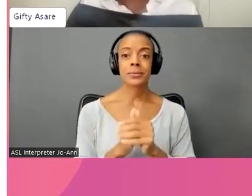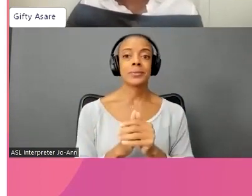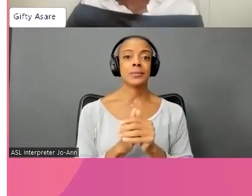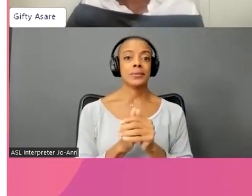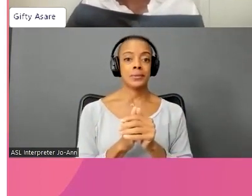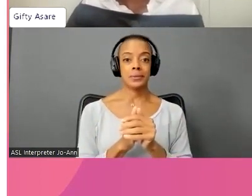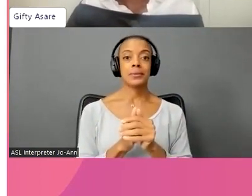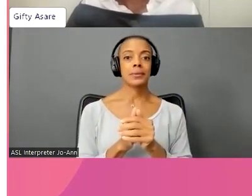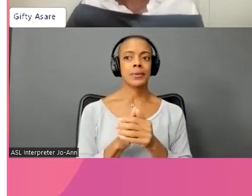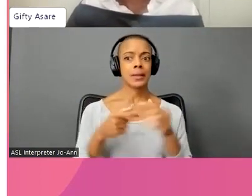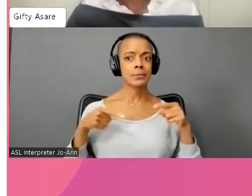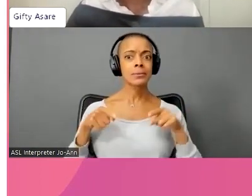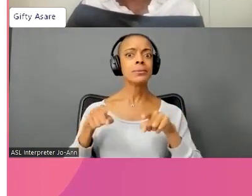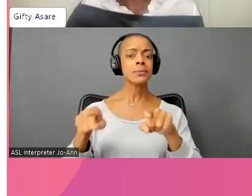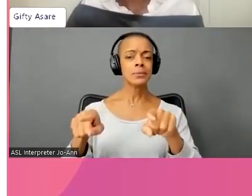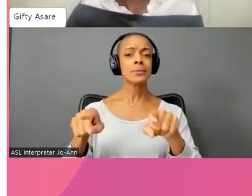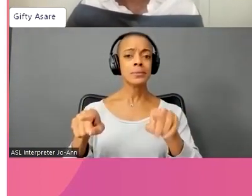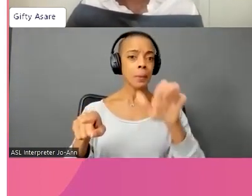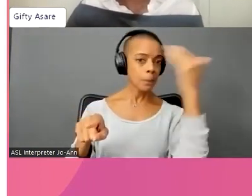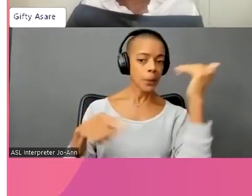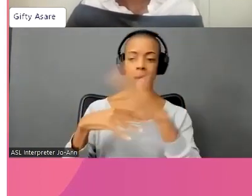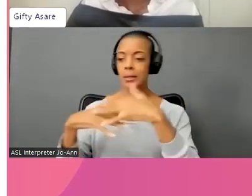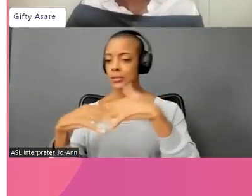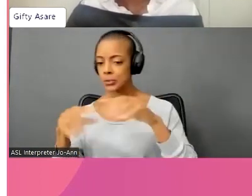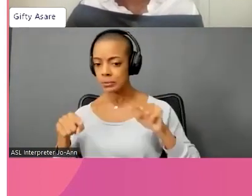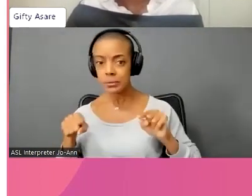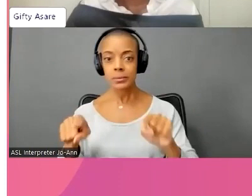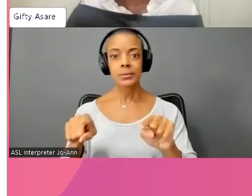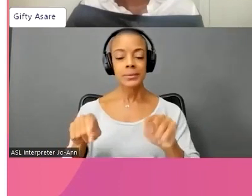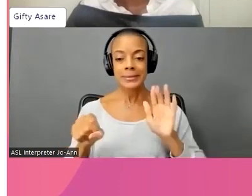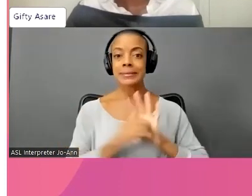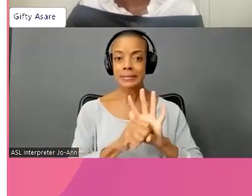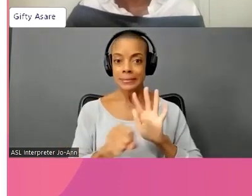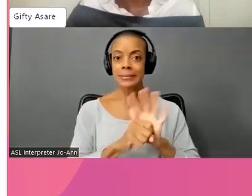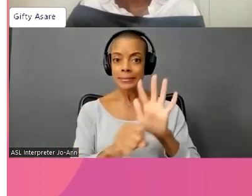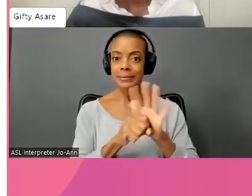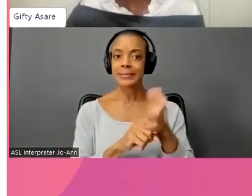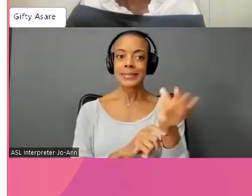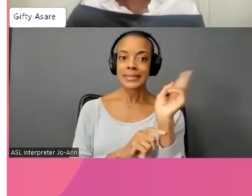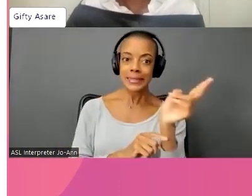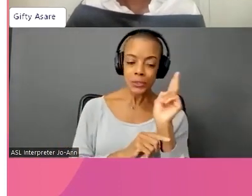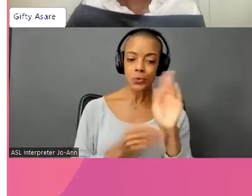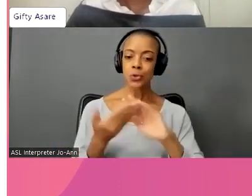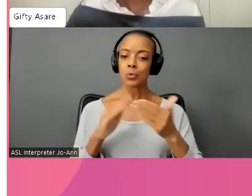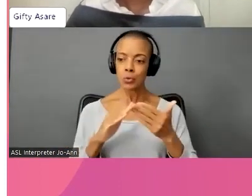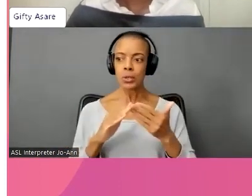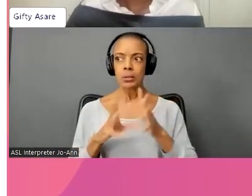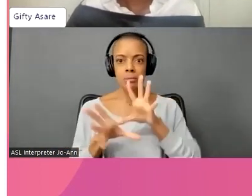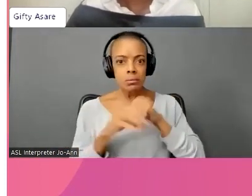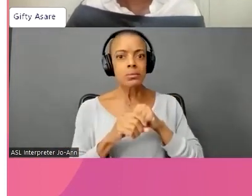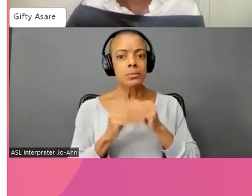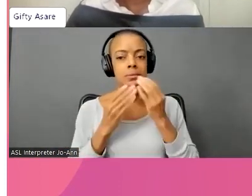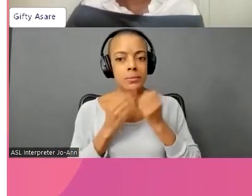in this realm when we're advocating for history and community practices to matter to professionals, to